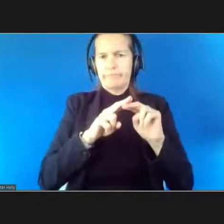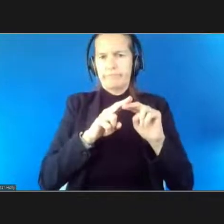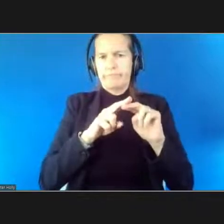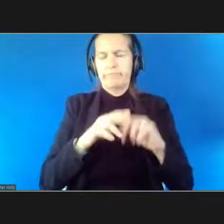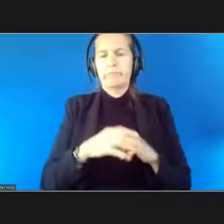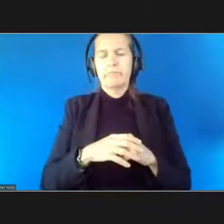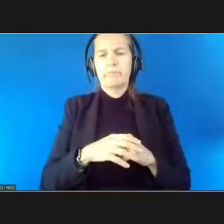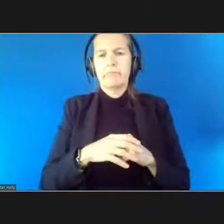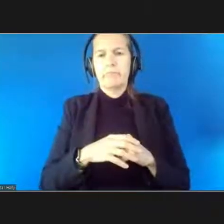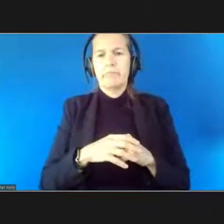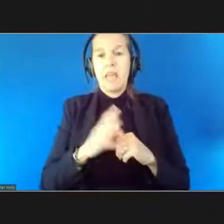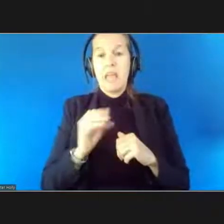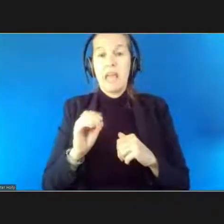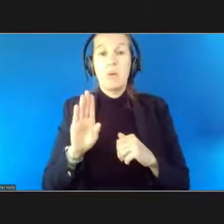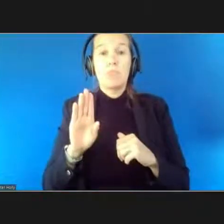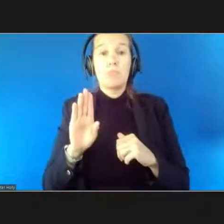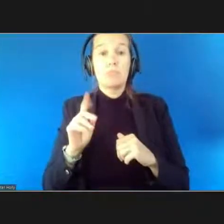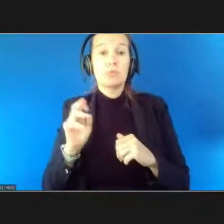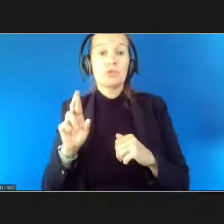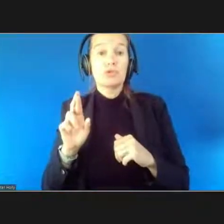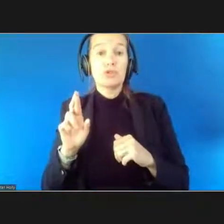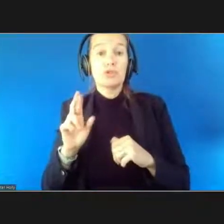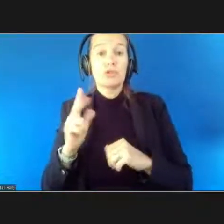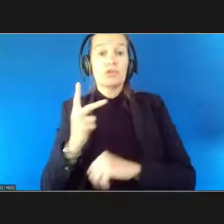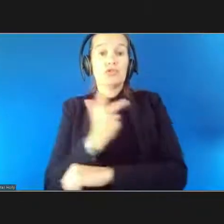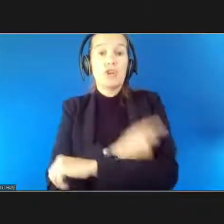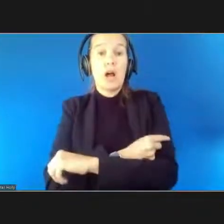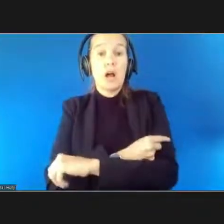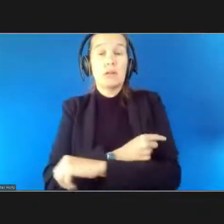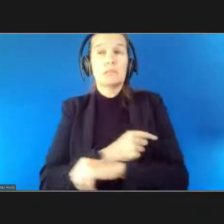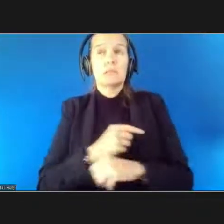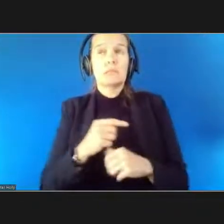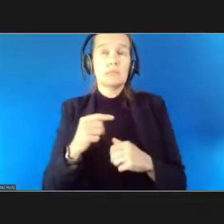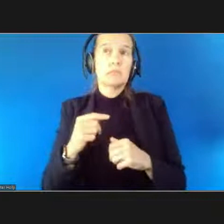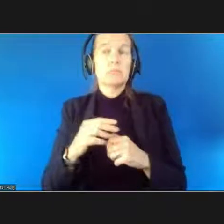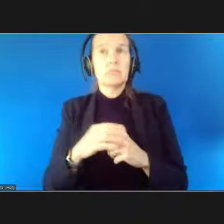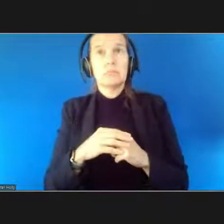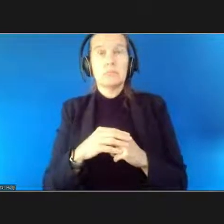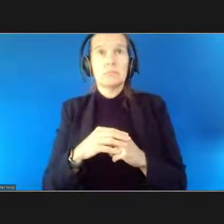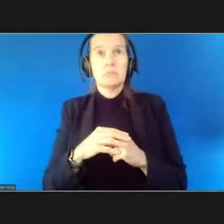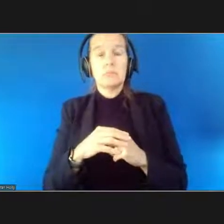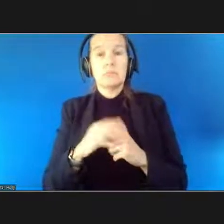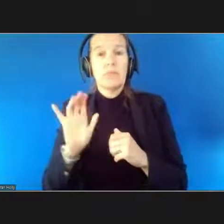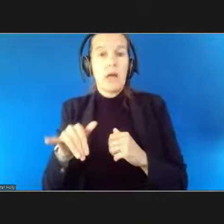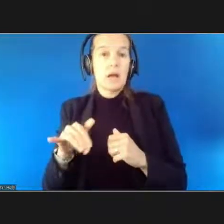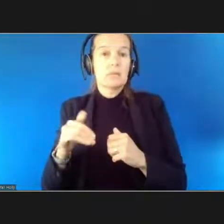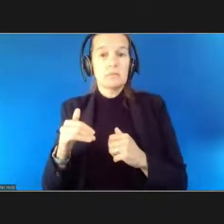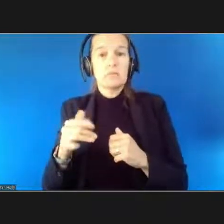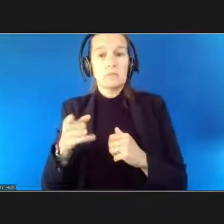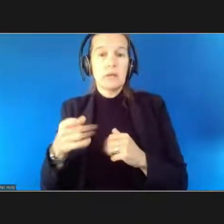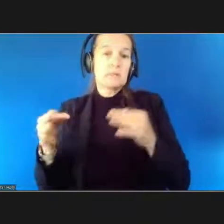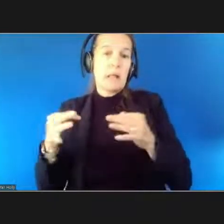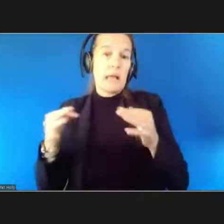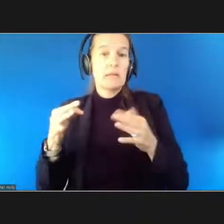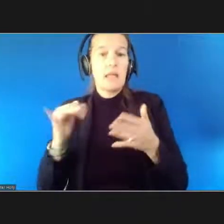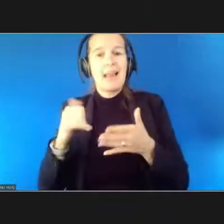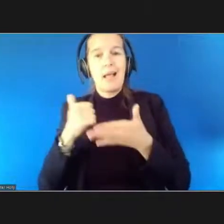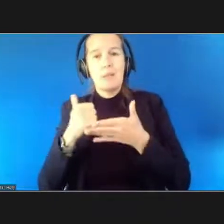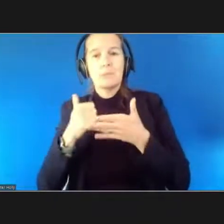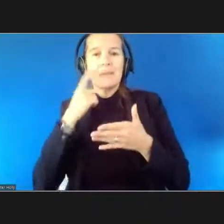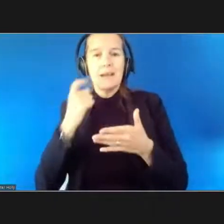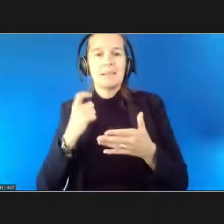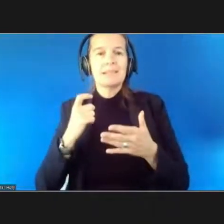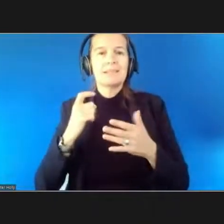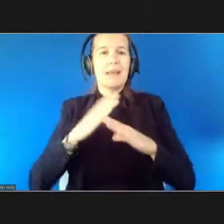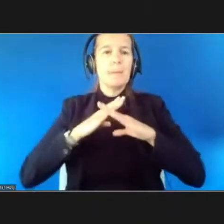accordingly, the booster shots are sort of being explained as helpful due to waning vaccination. And so I